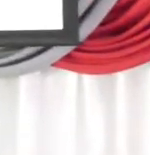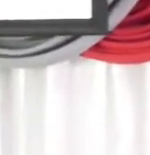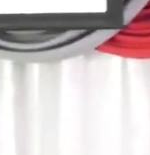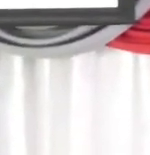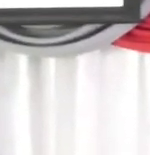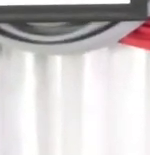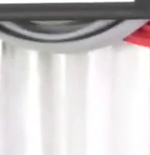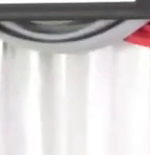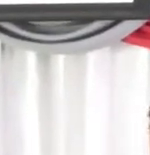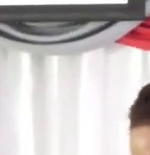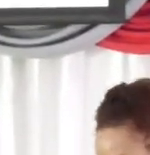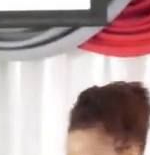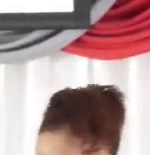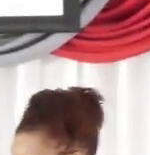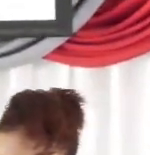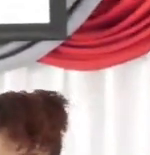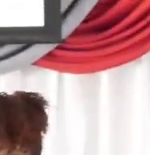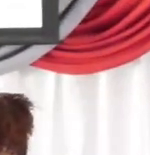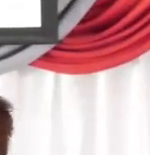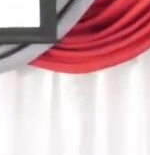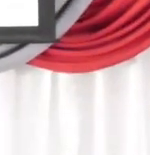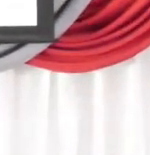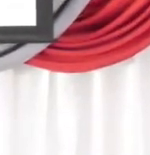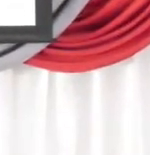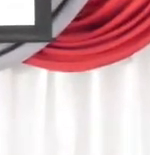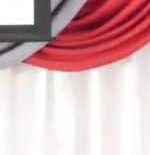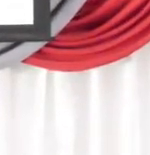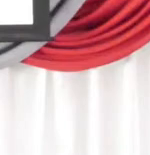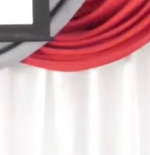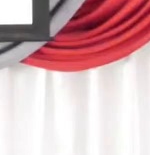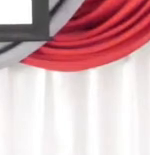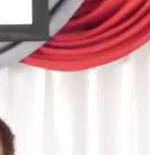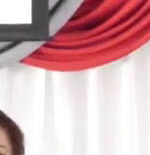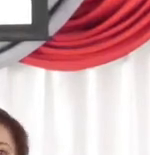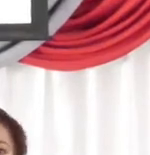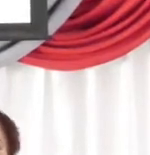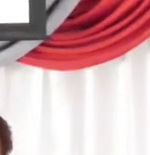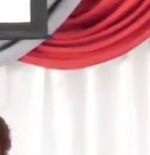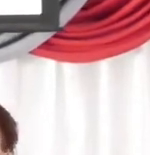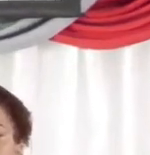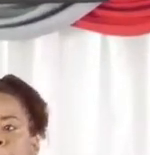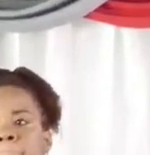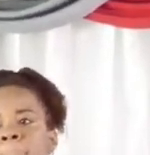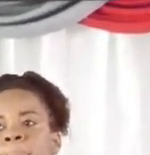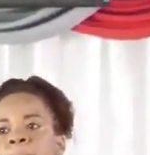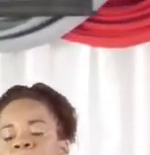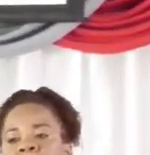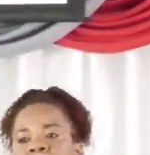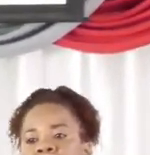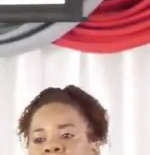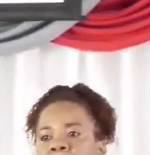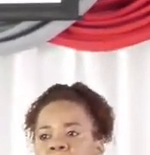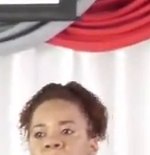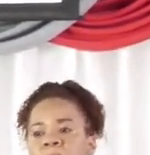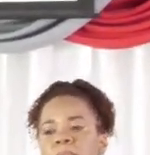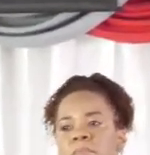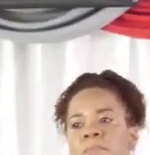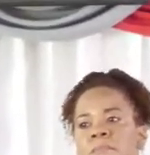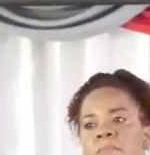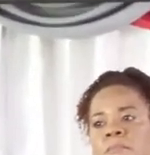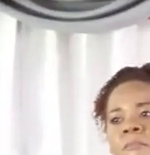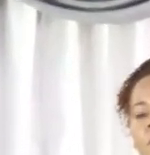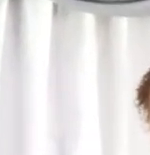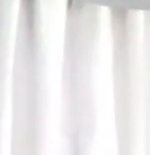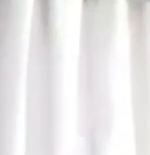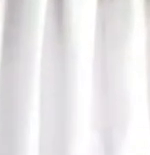Let's make that the prayer of our heart. Let's try our best to trust in Jesus regardless of everything that is happening around us. We need